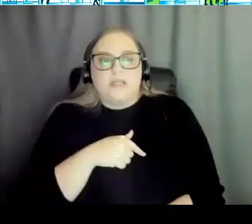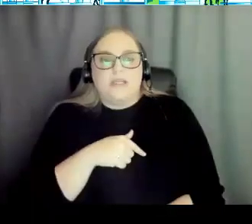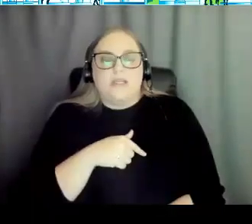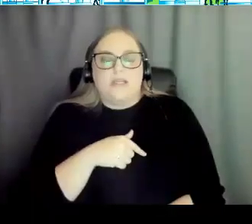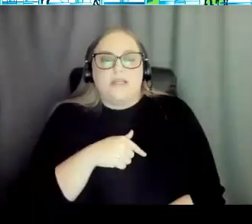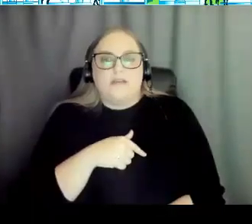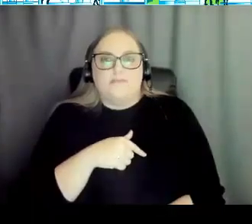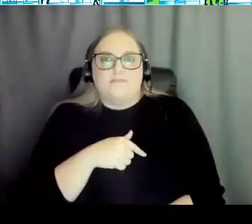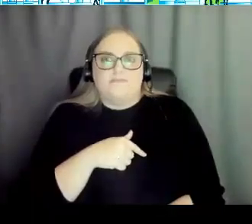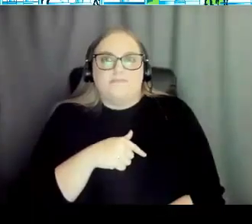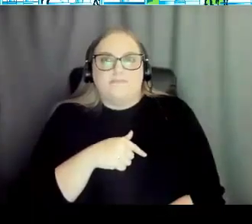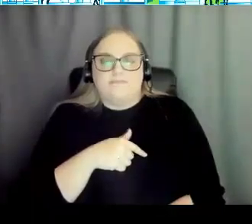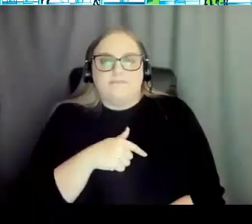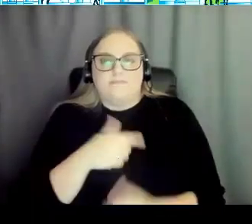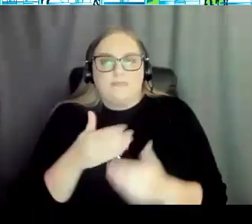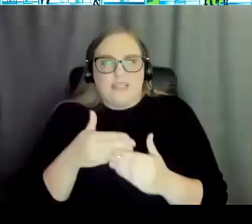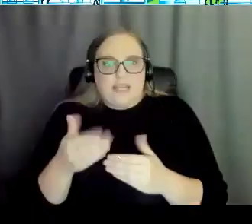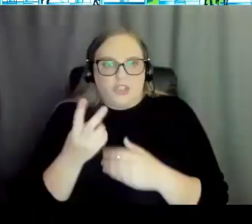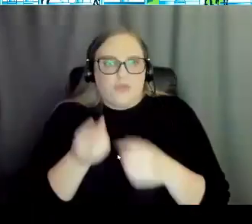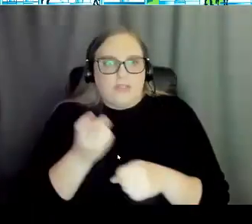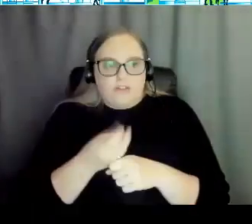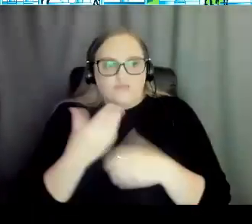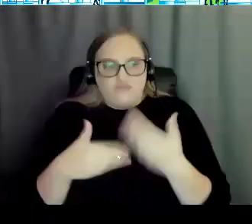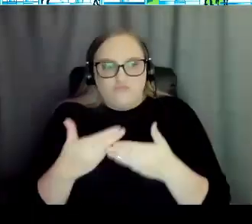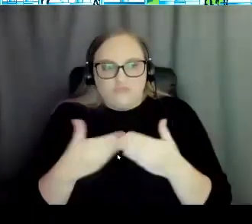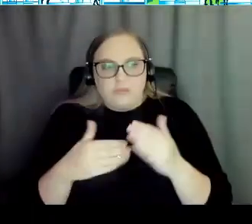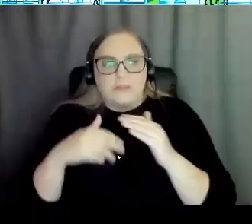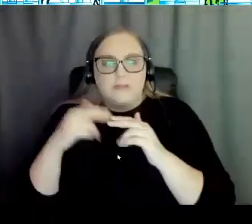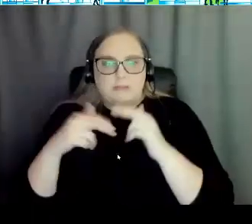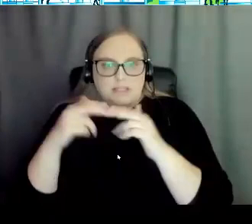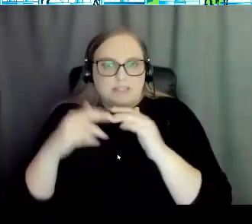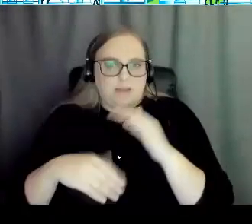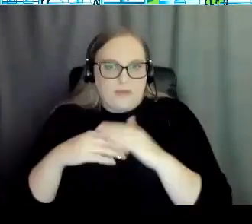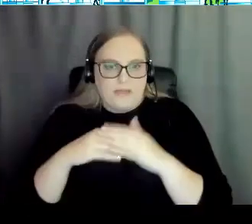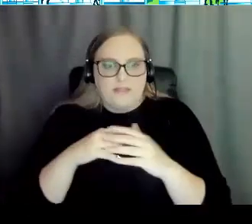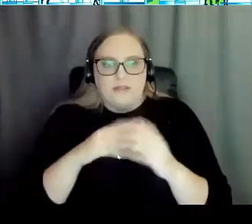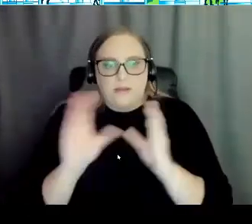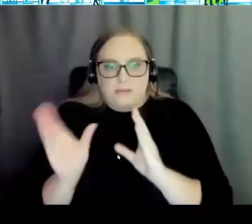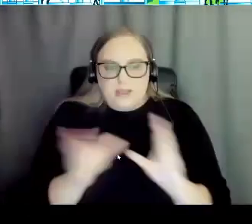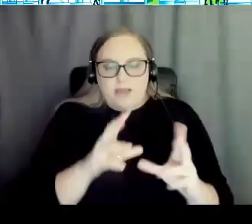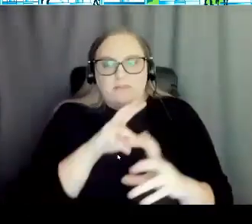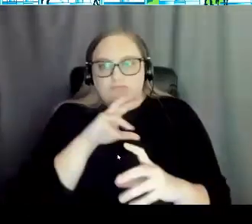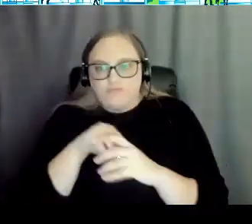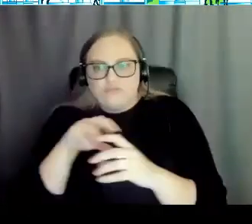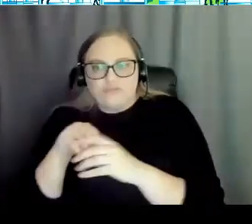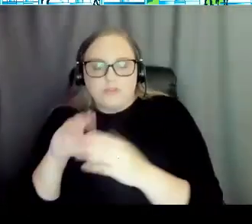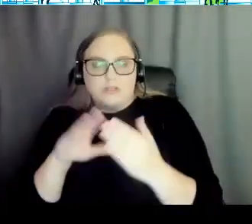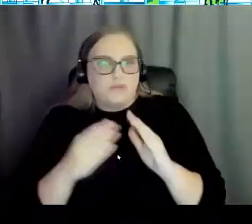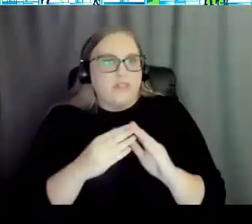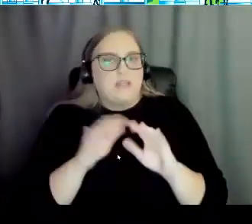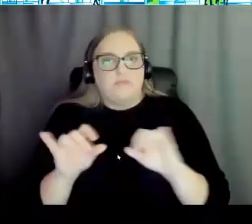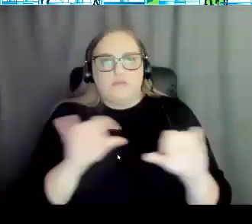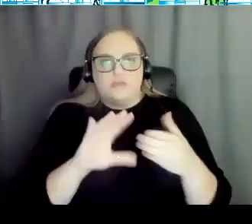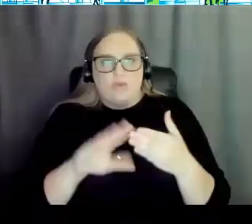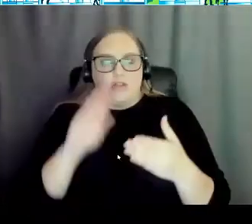2 years building capacity and planning and engaging with communities and focusing on mutual learning. We're hoping to have a